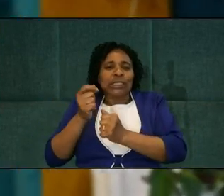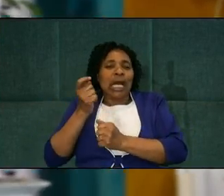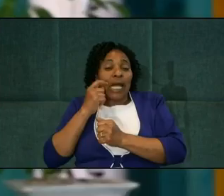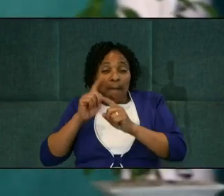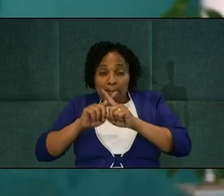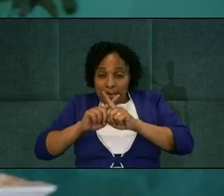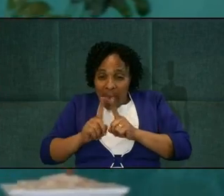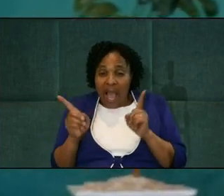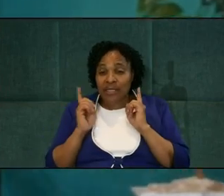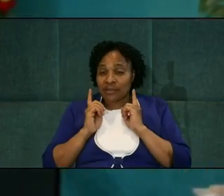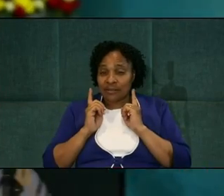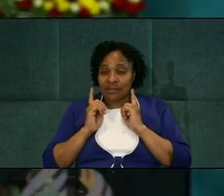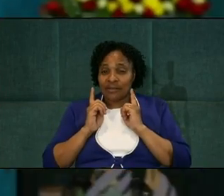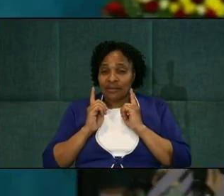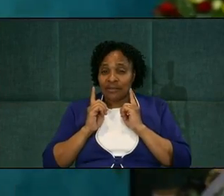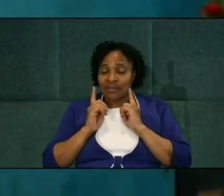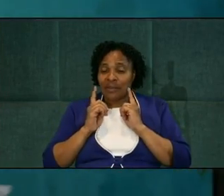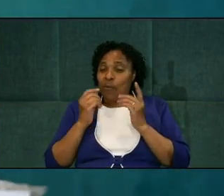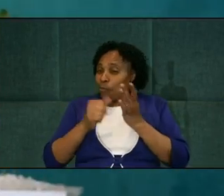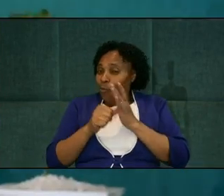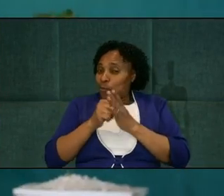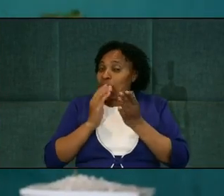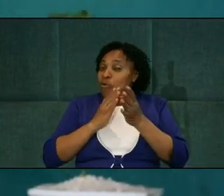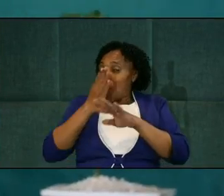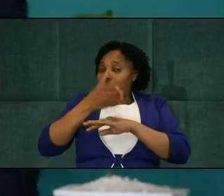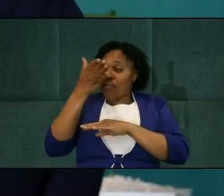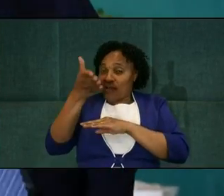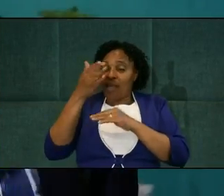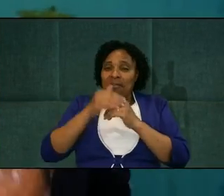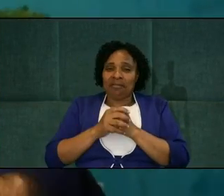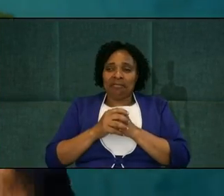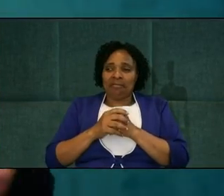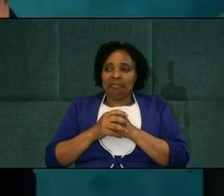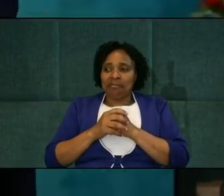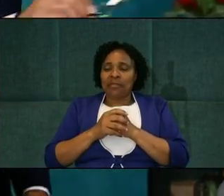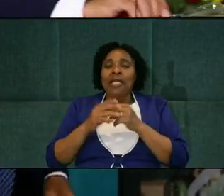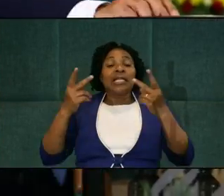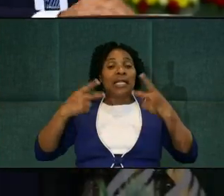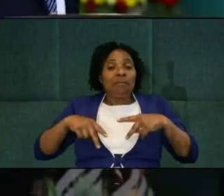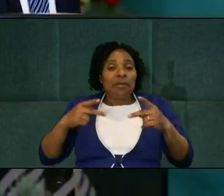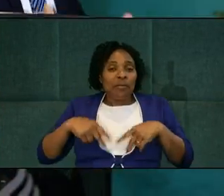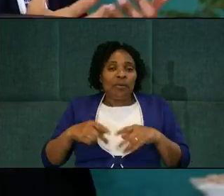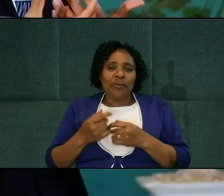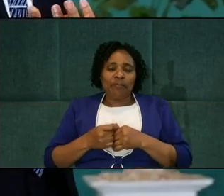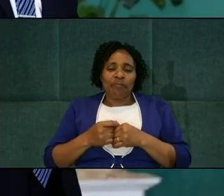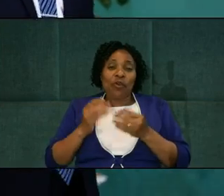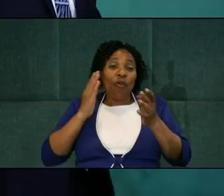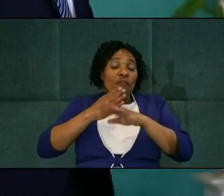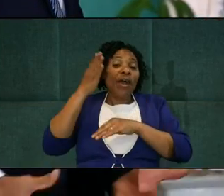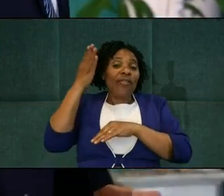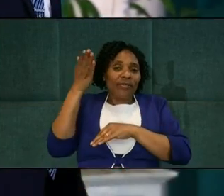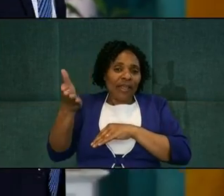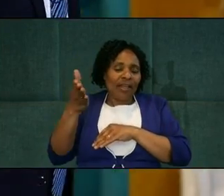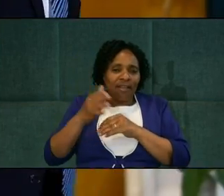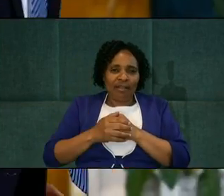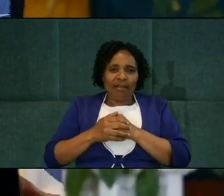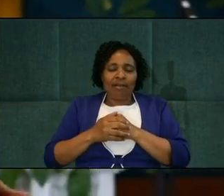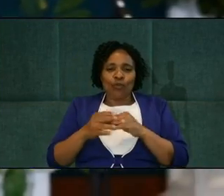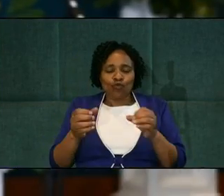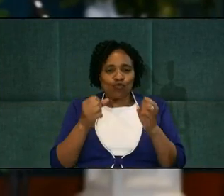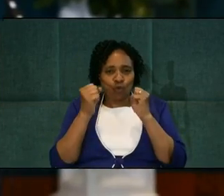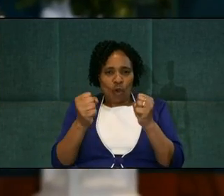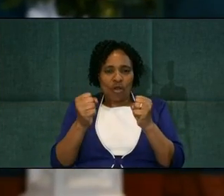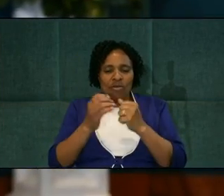But there are some problems over there. The people over there are